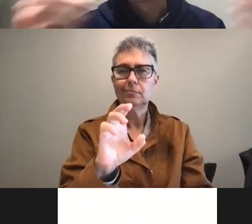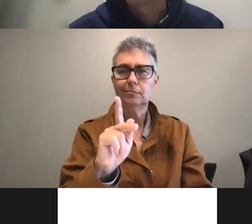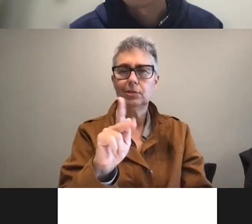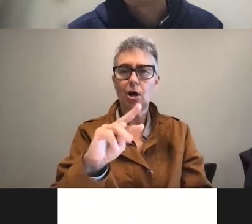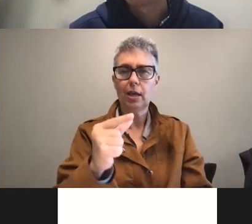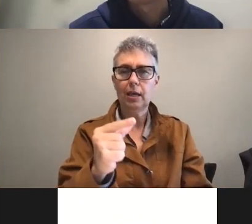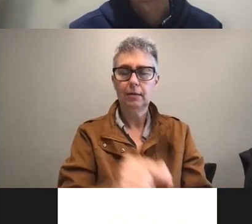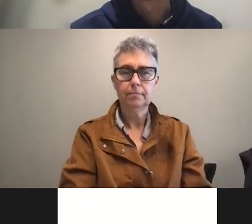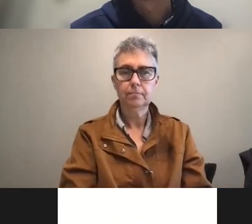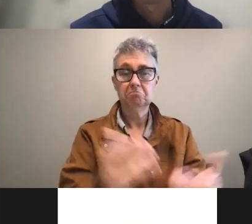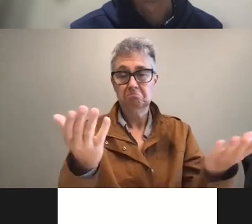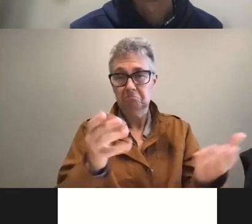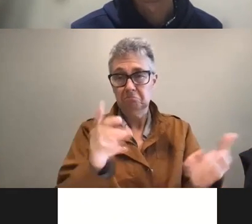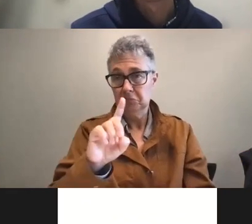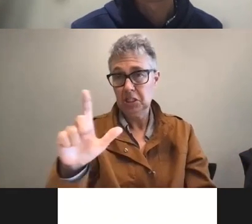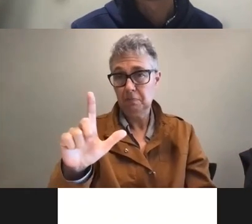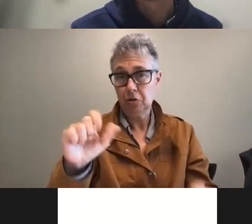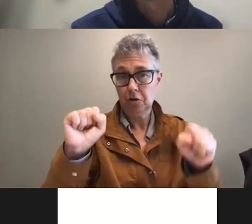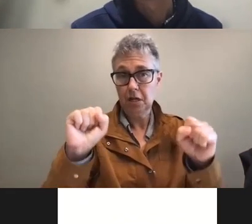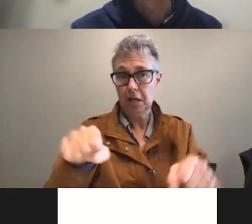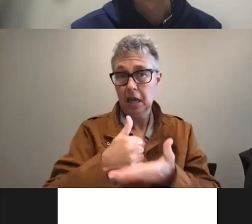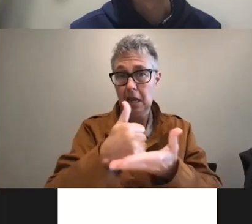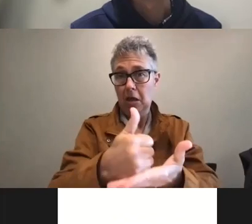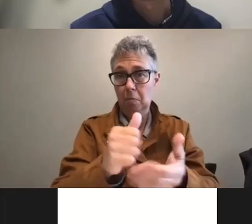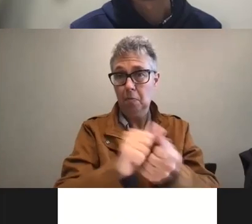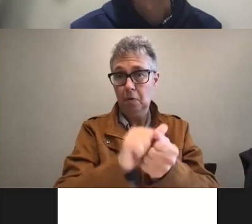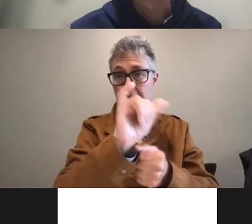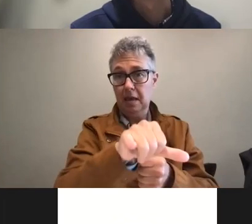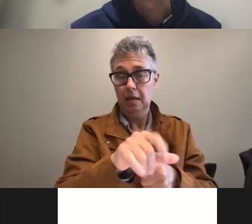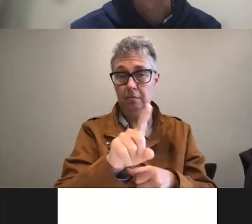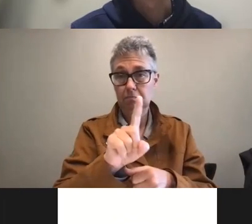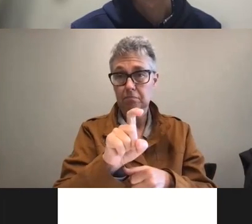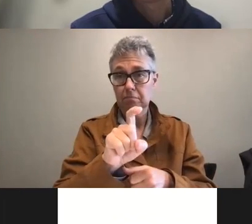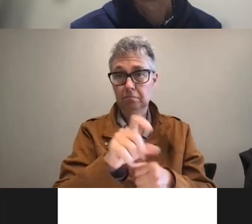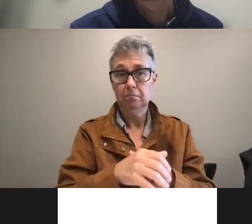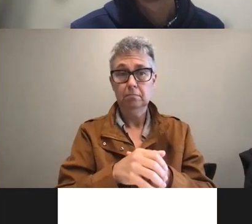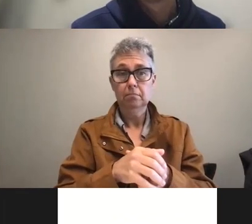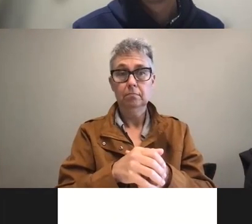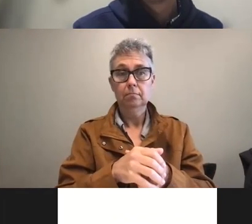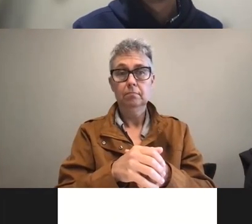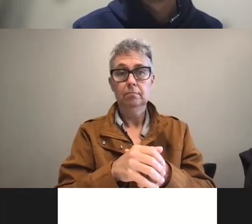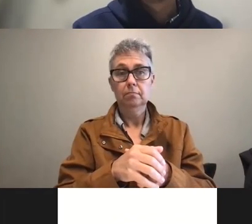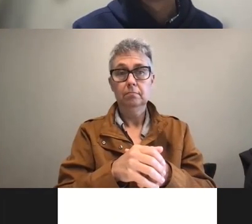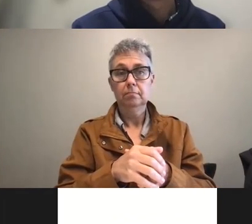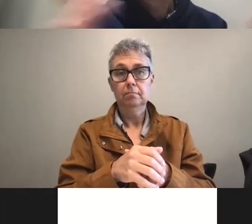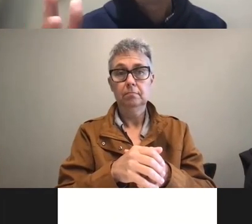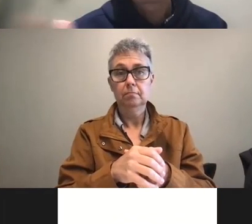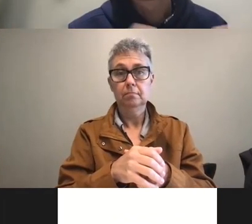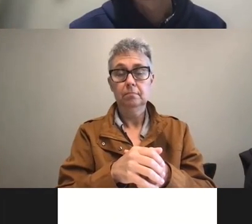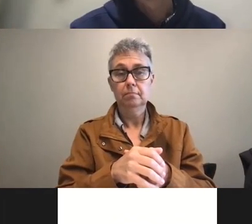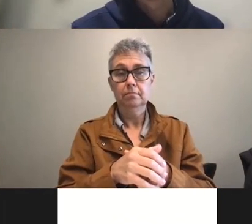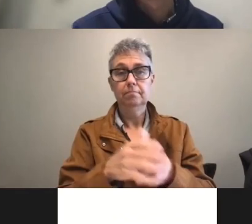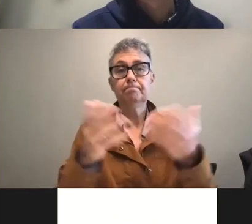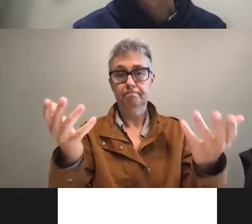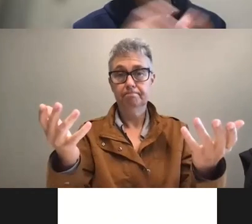if deep learning models could actually perform these kind of docking tasks. And of